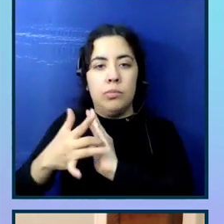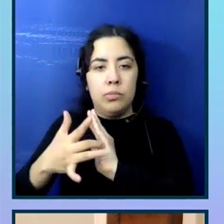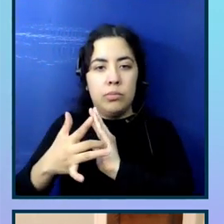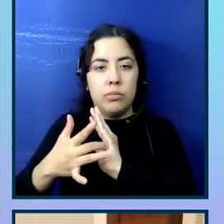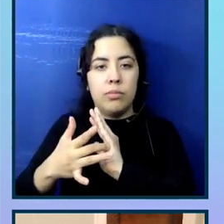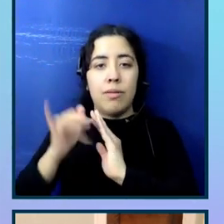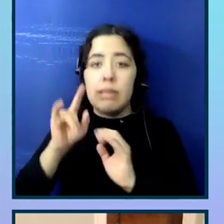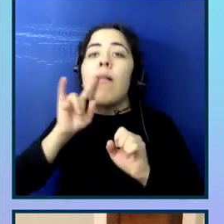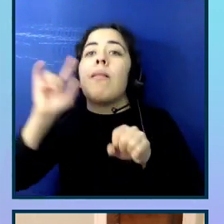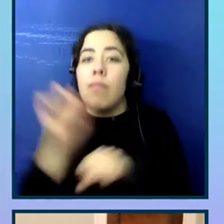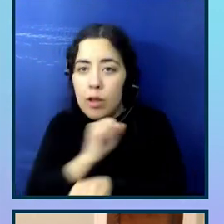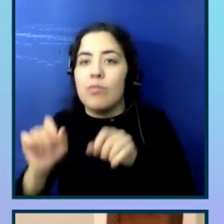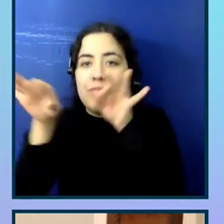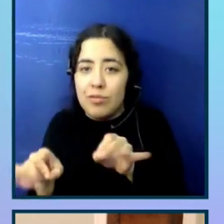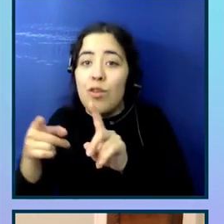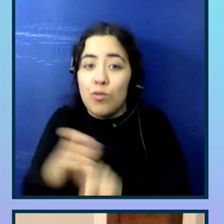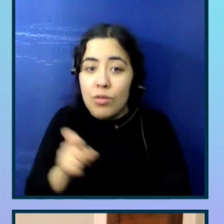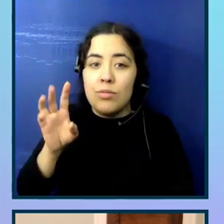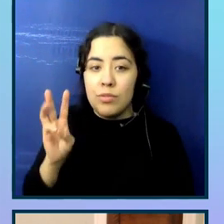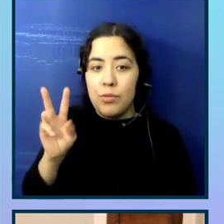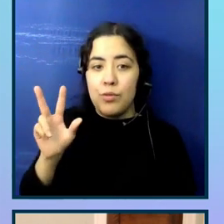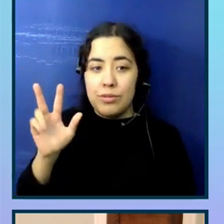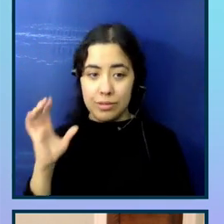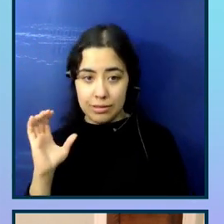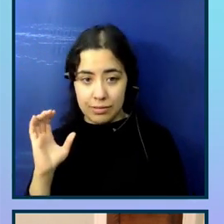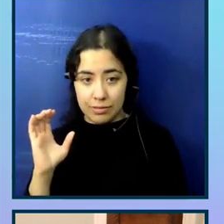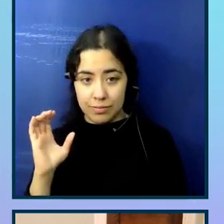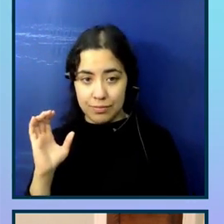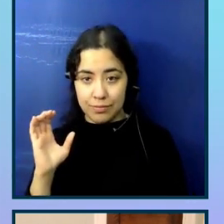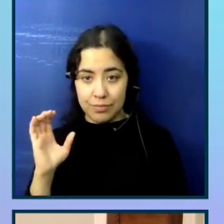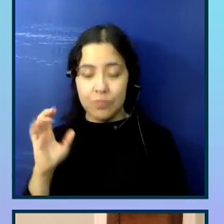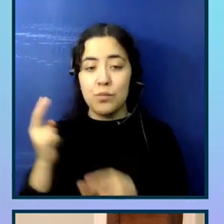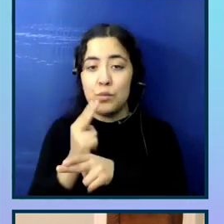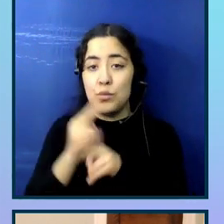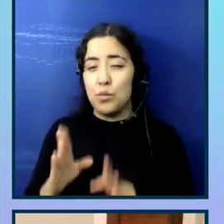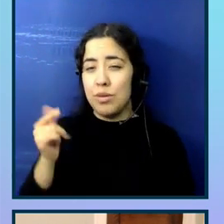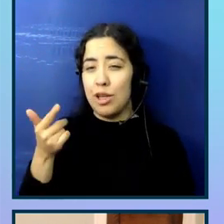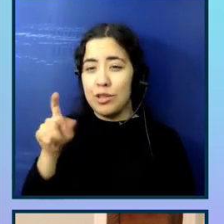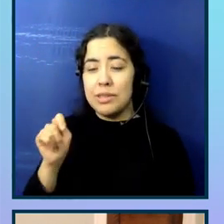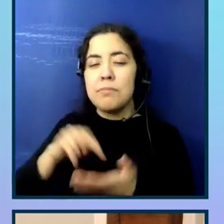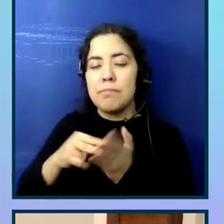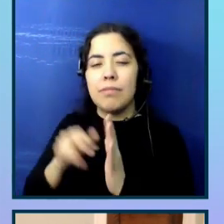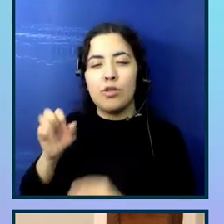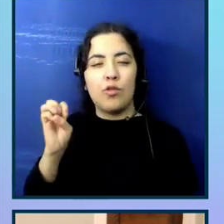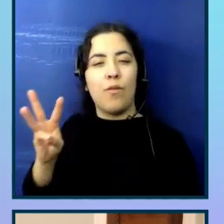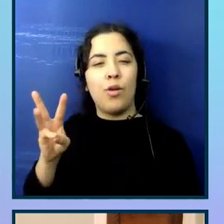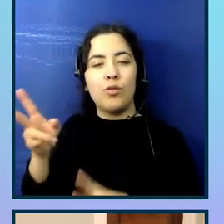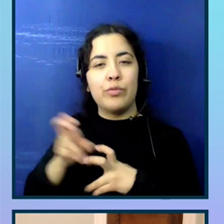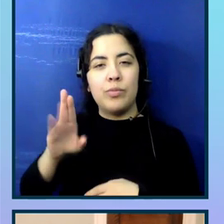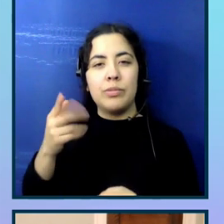is the literal definition from the W3C. A user agent basically is software that retrieves your